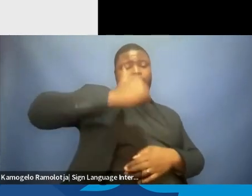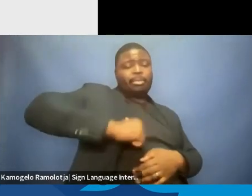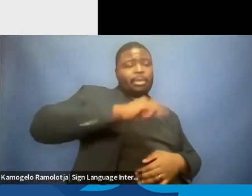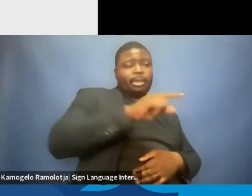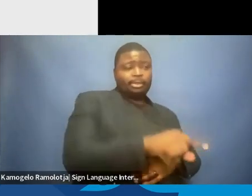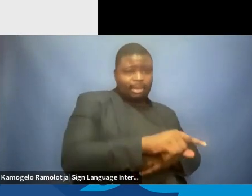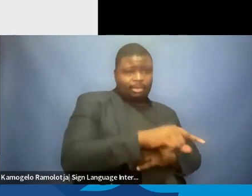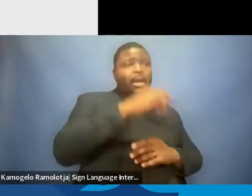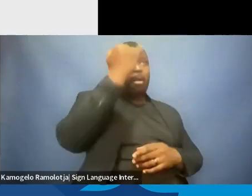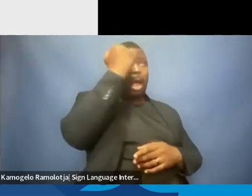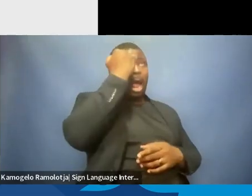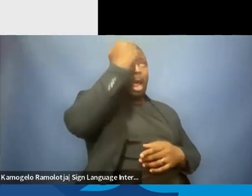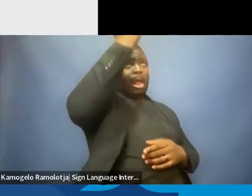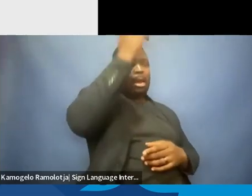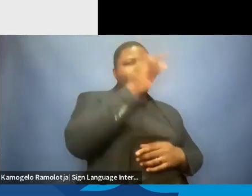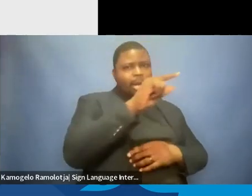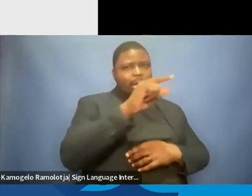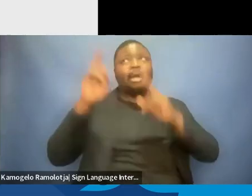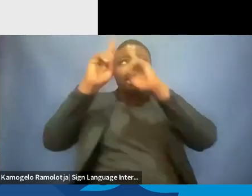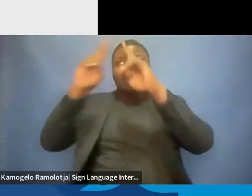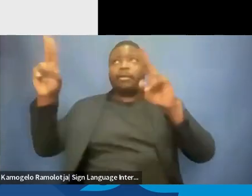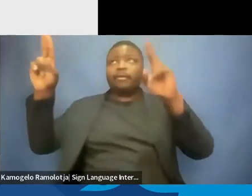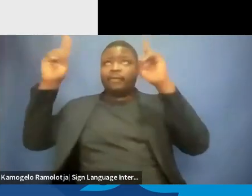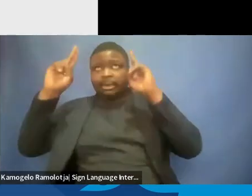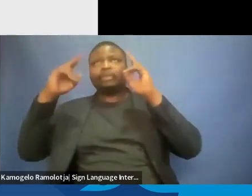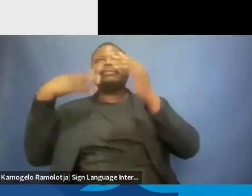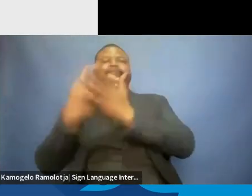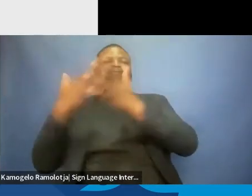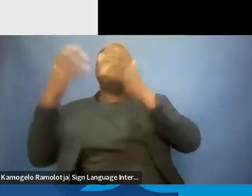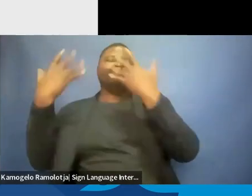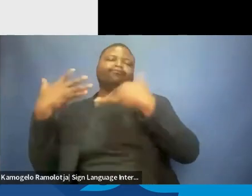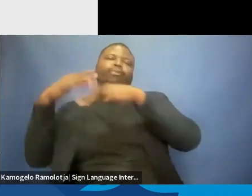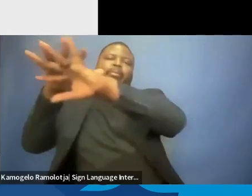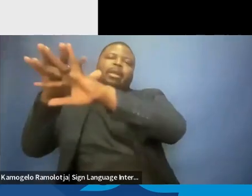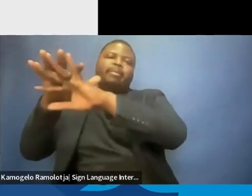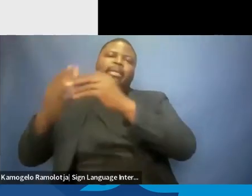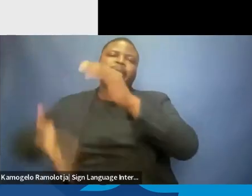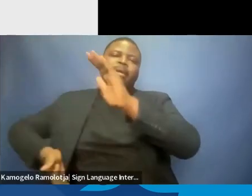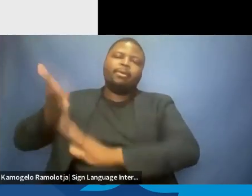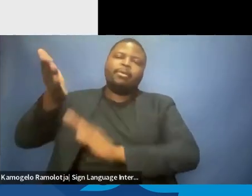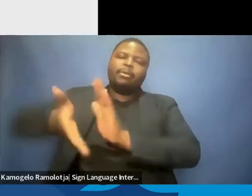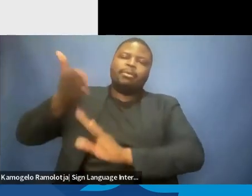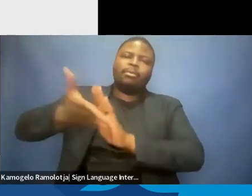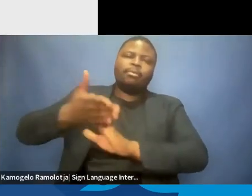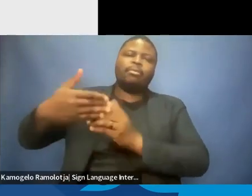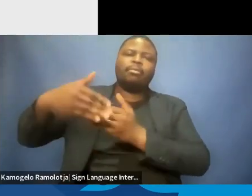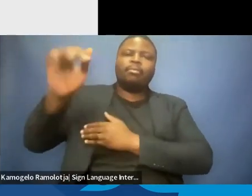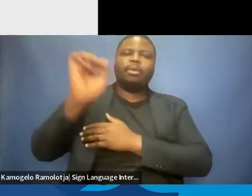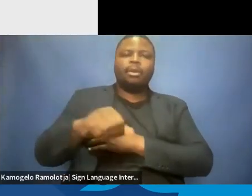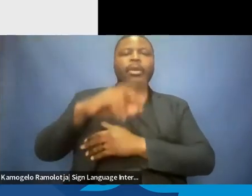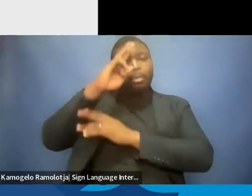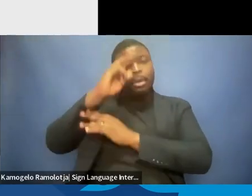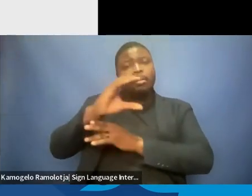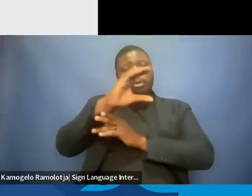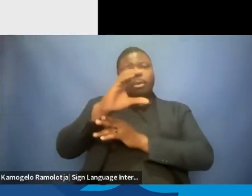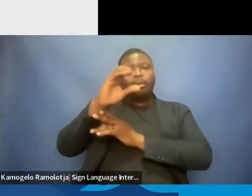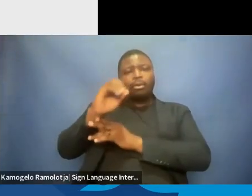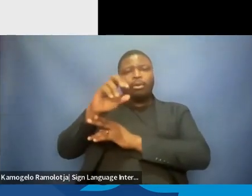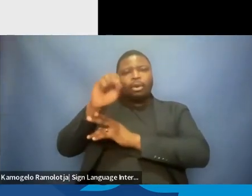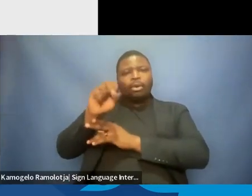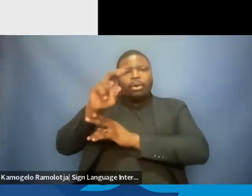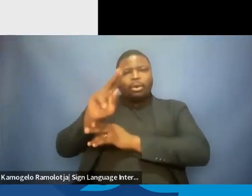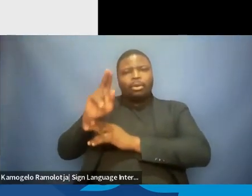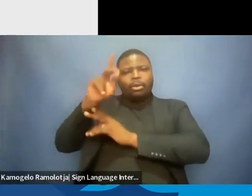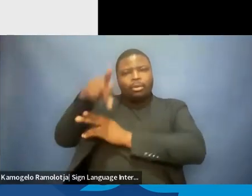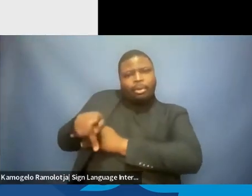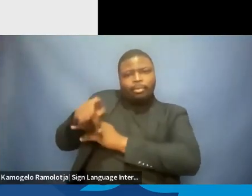and research-based collaboration between an academic institution and a municipality, where the municipality serves as